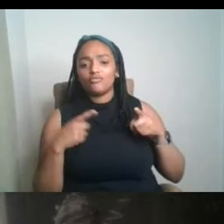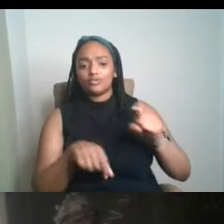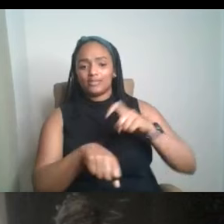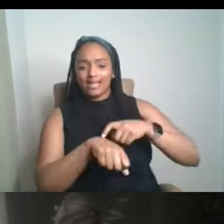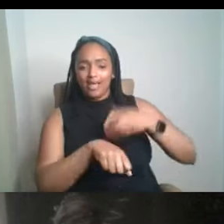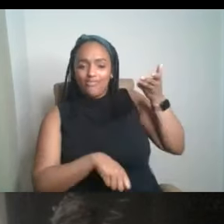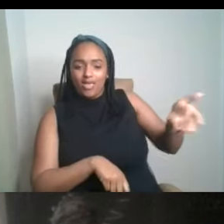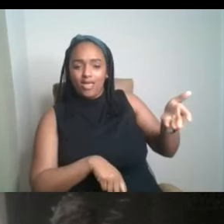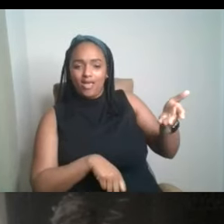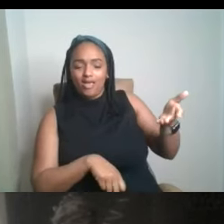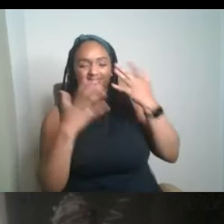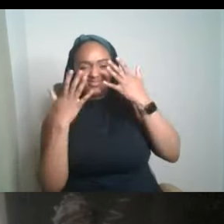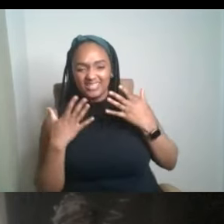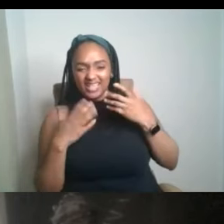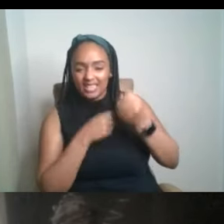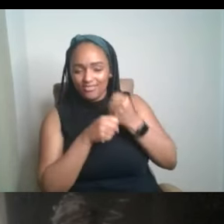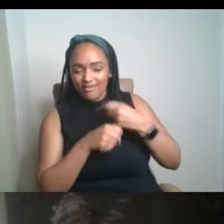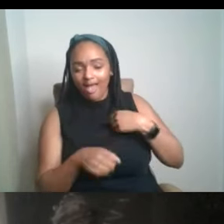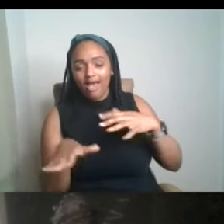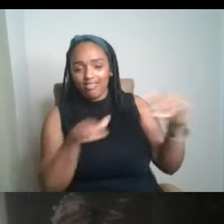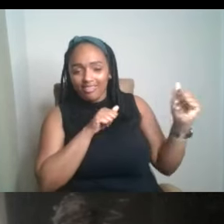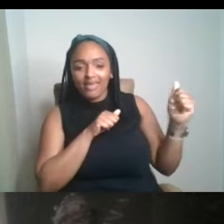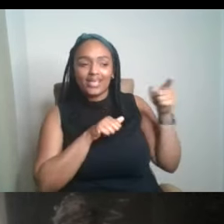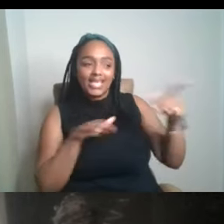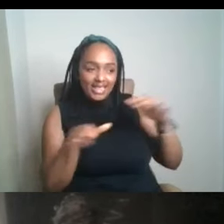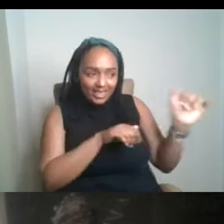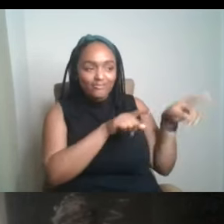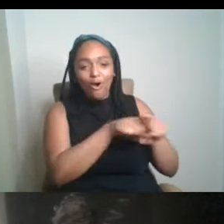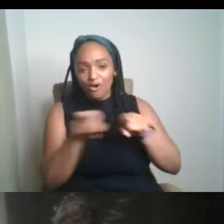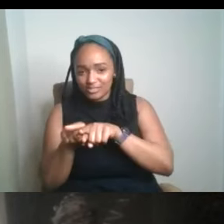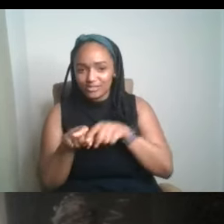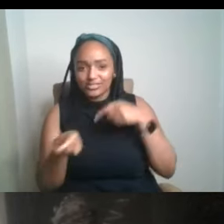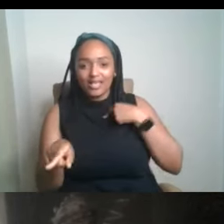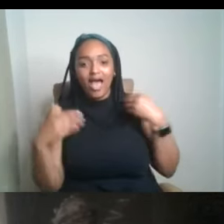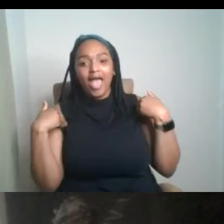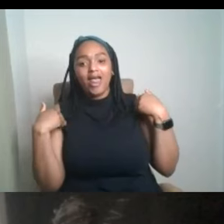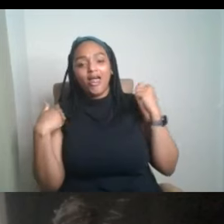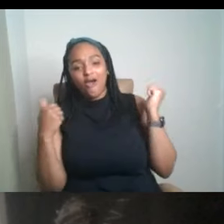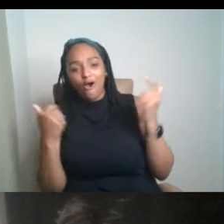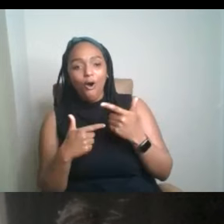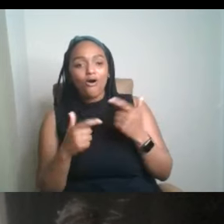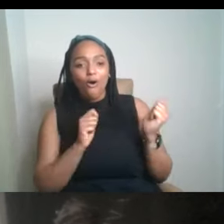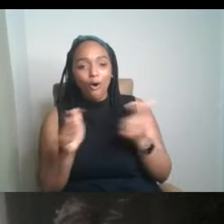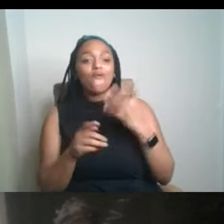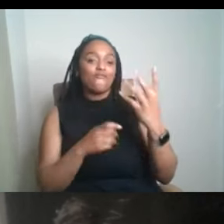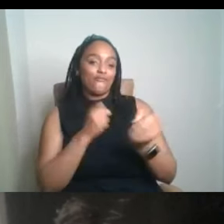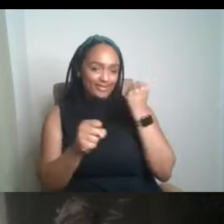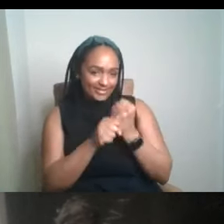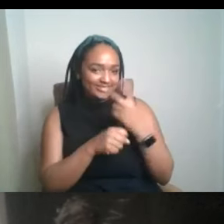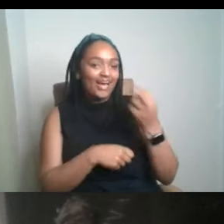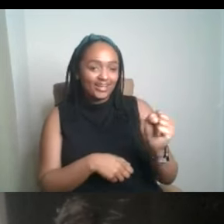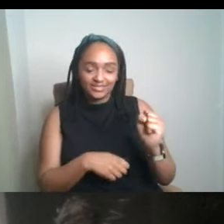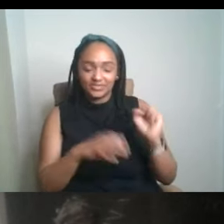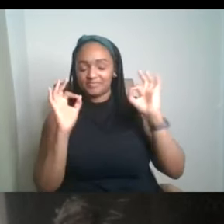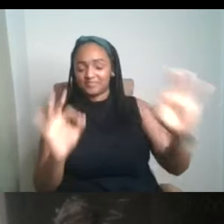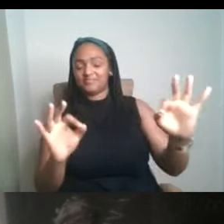sadly, the year that I left, he actually left the school. So I'm happy that I got all 4 years of high school with him. And I didn't get to miss a year. So I feel